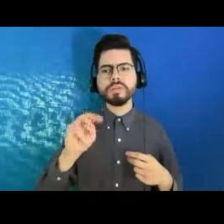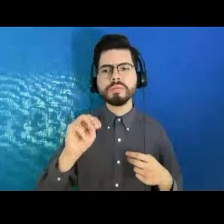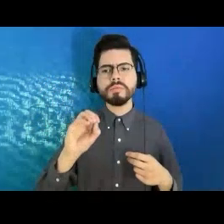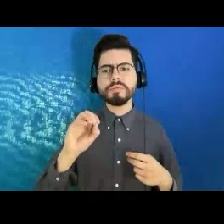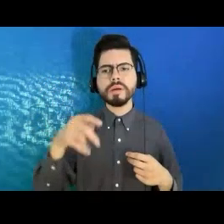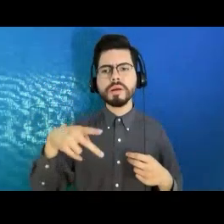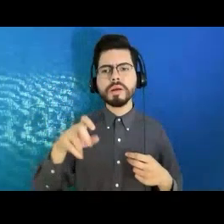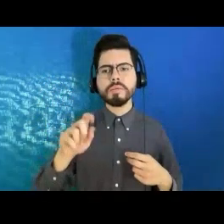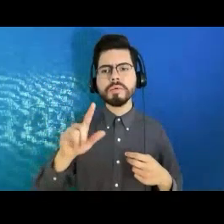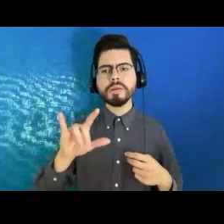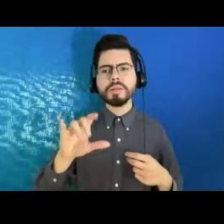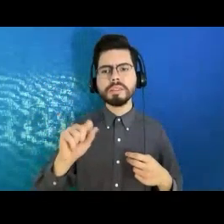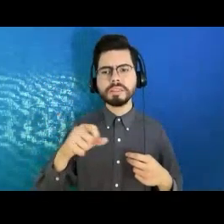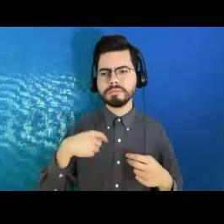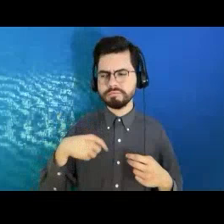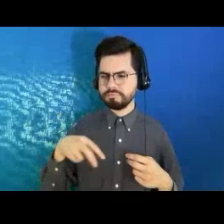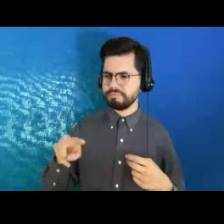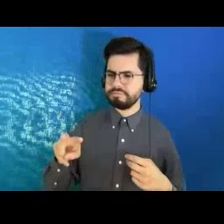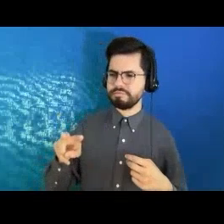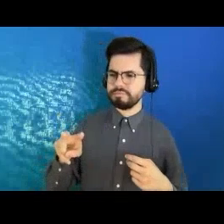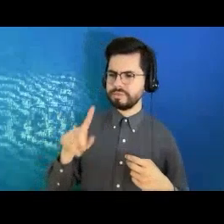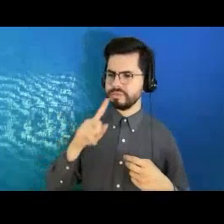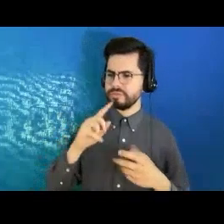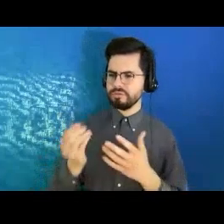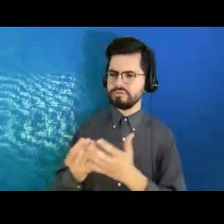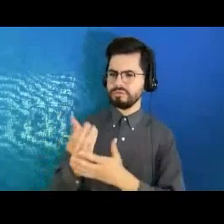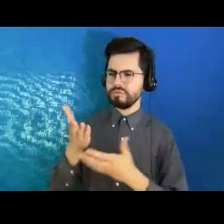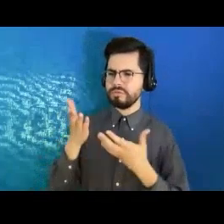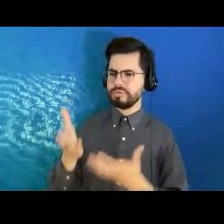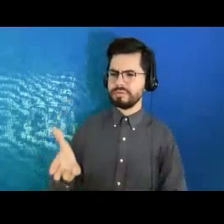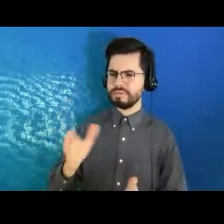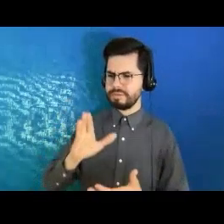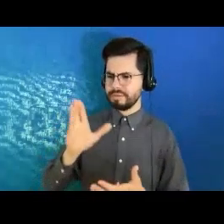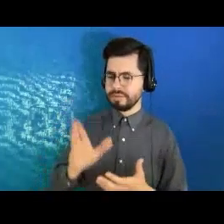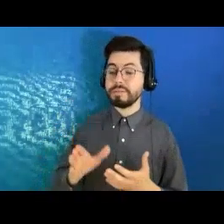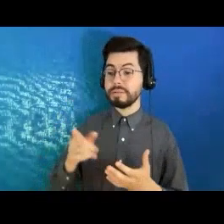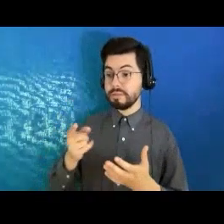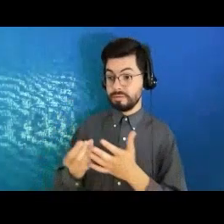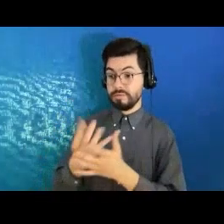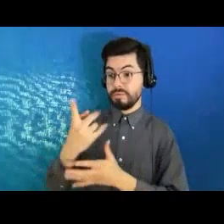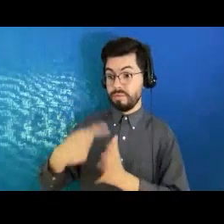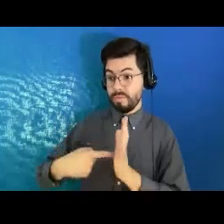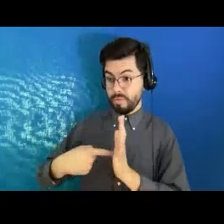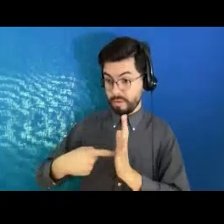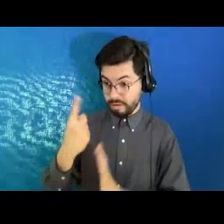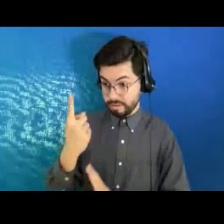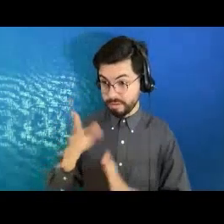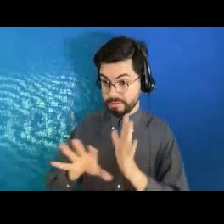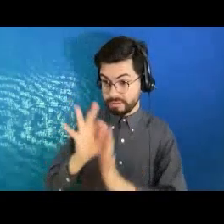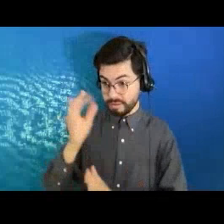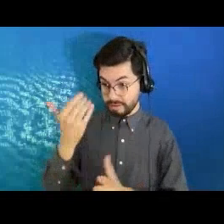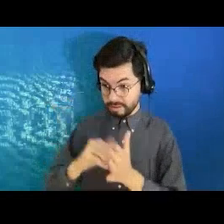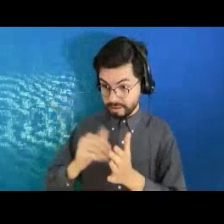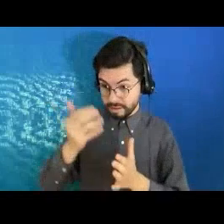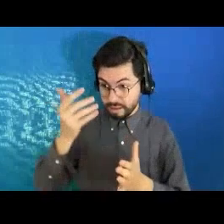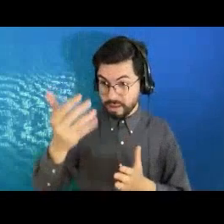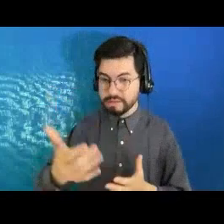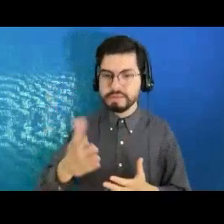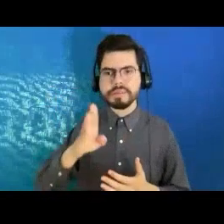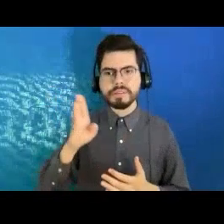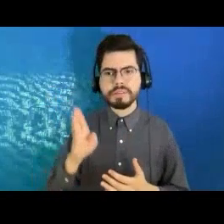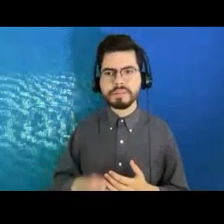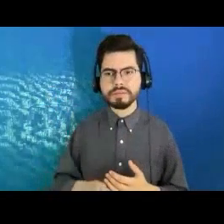pretty suspicious that it was growing right off the boardwalk, and then we never found it again. So I think those kind of things, like piecing